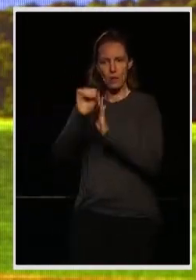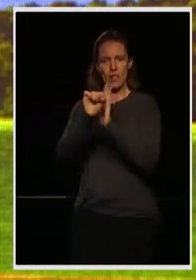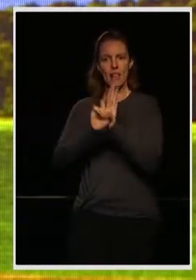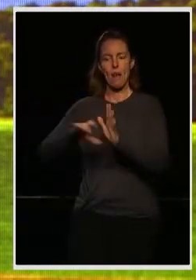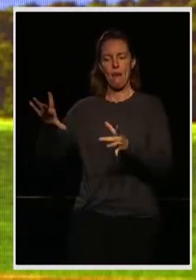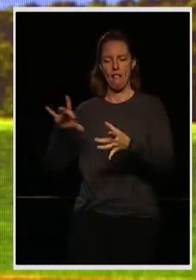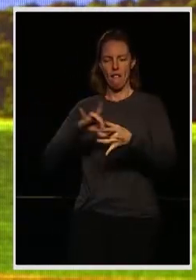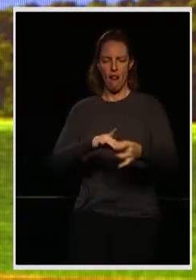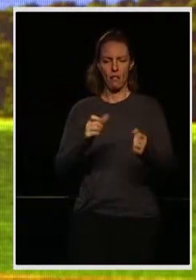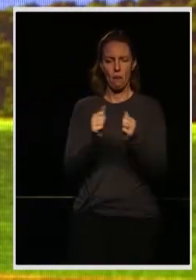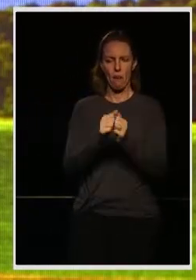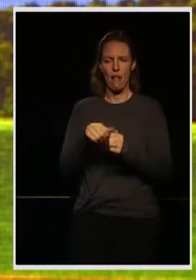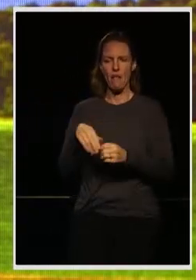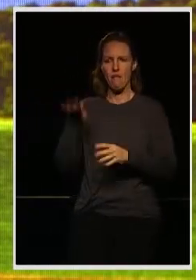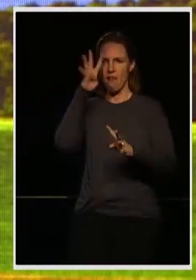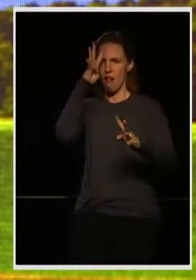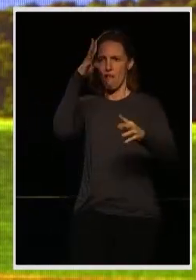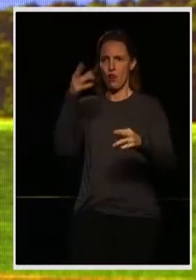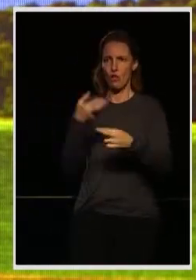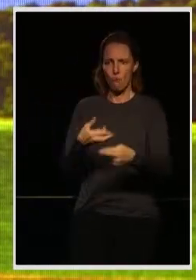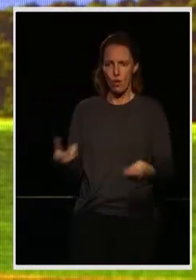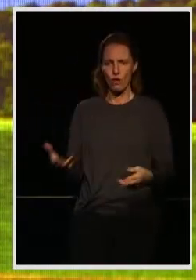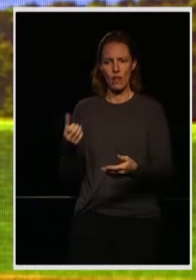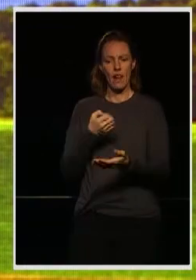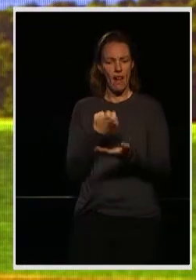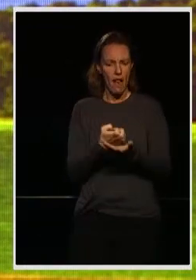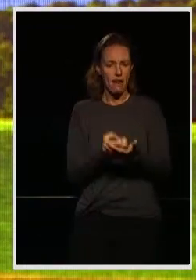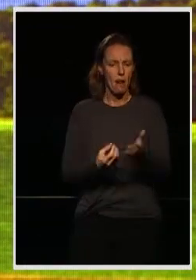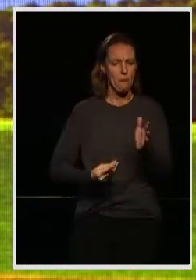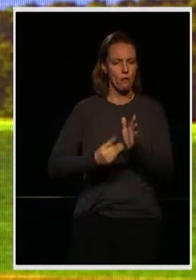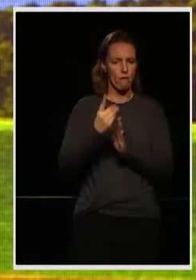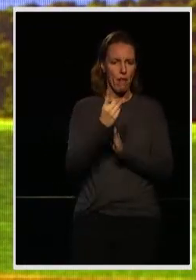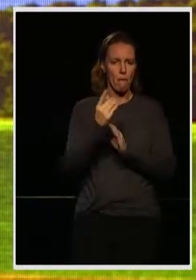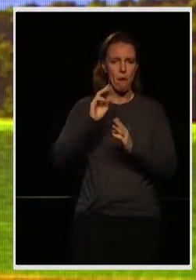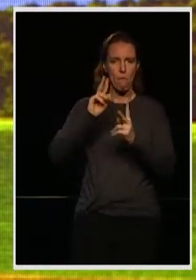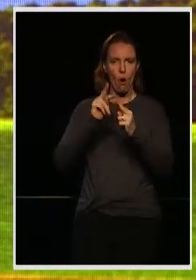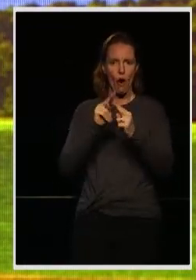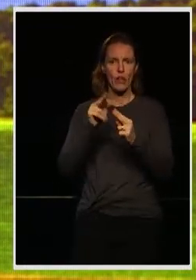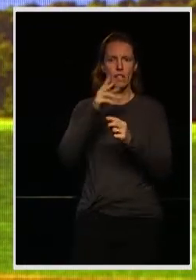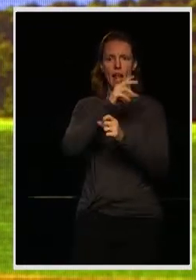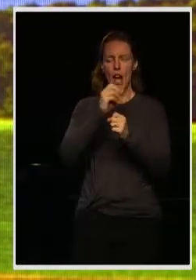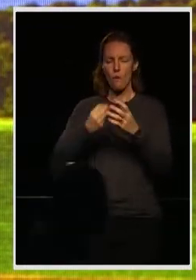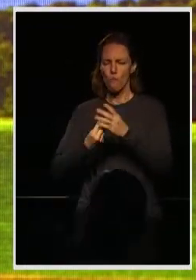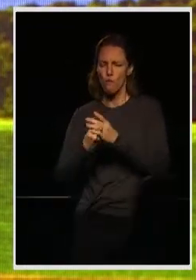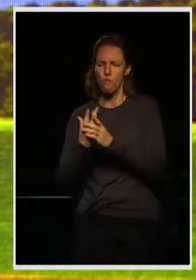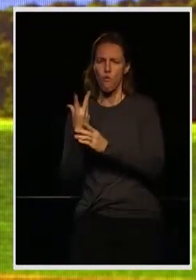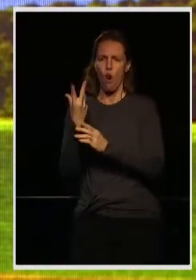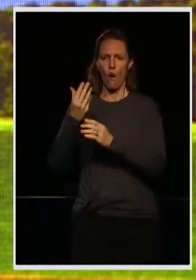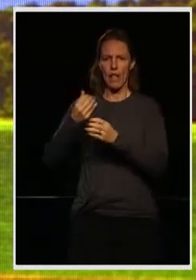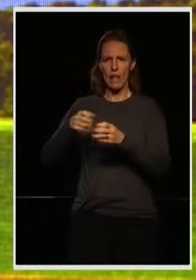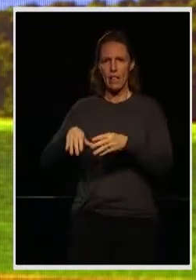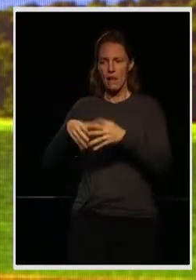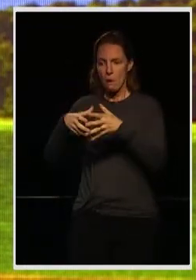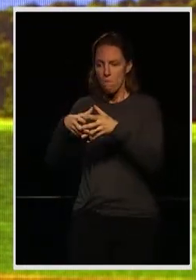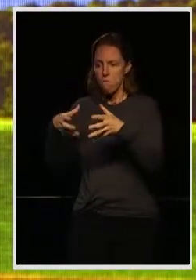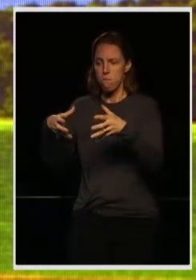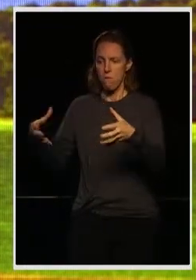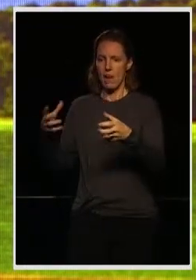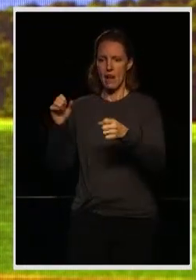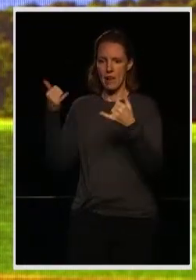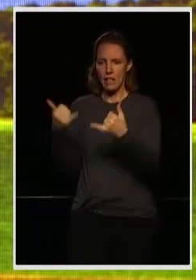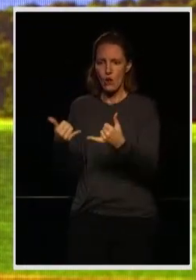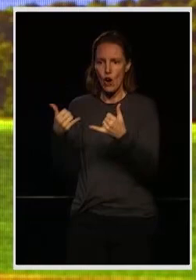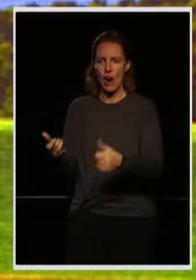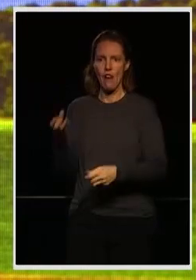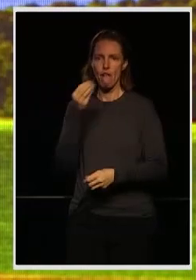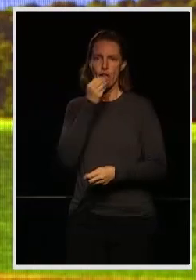with innovation resources and economic development partners, and growing existing food,